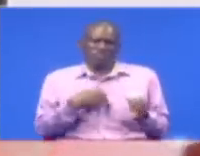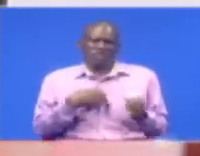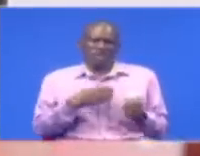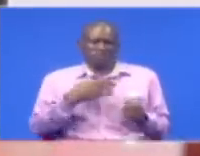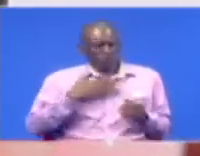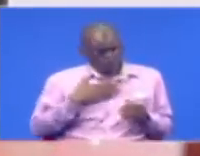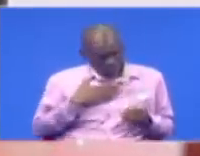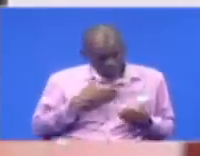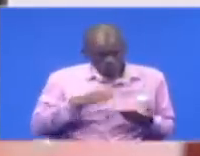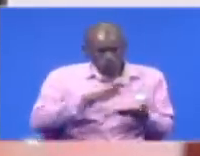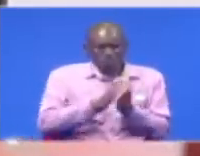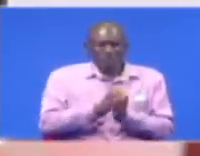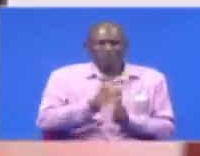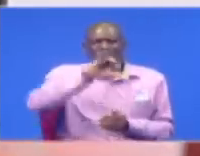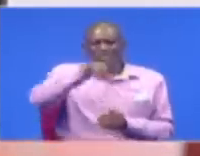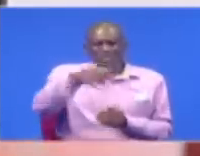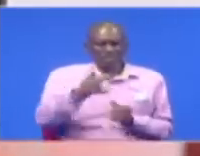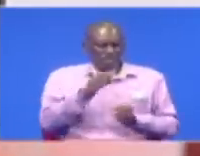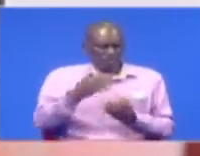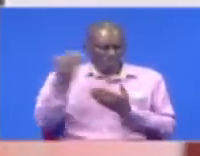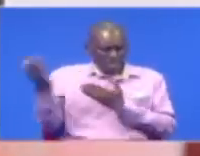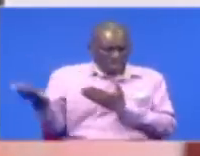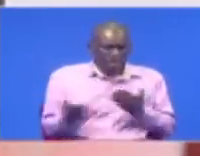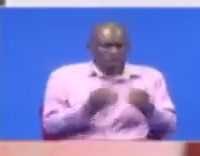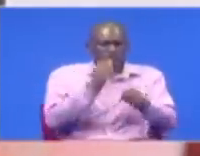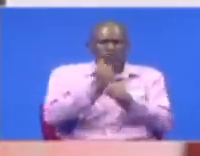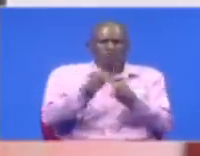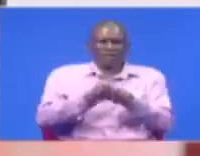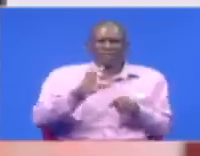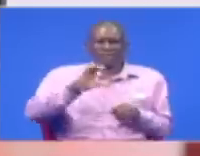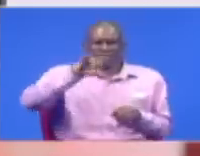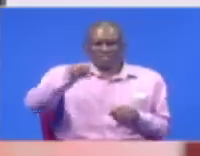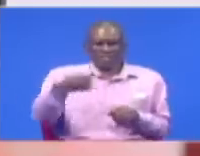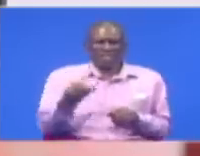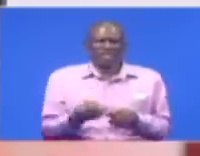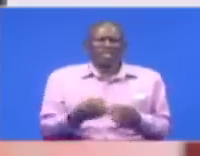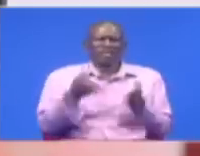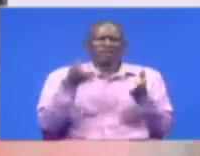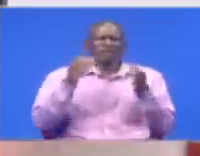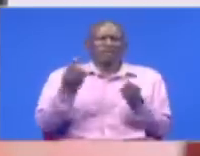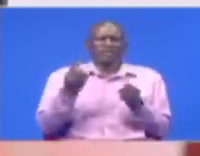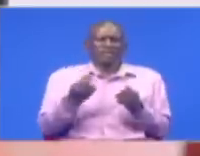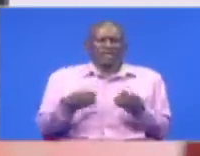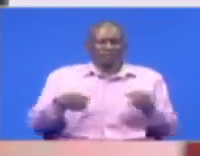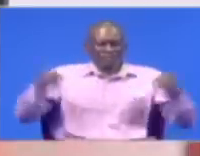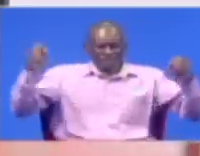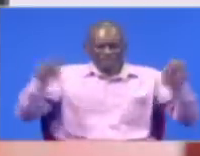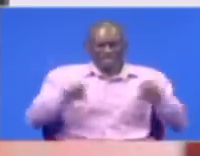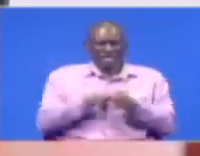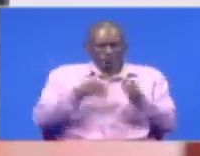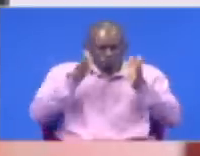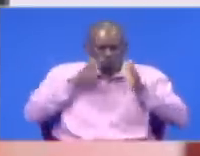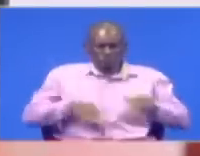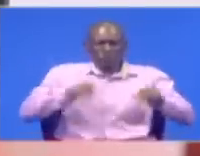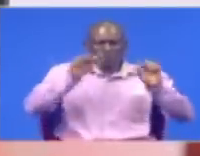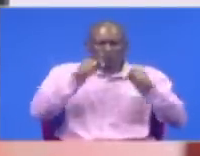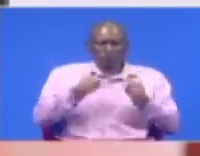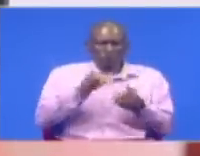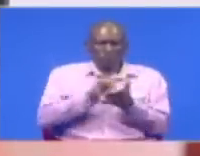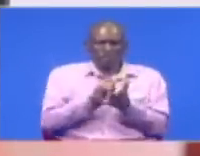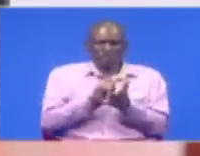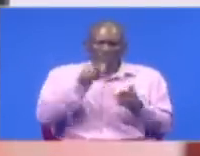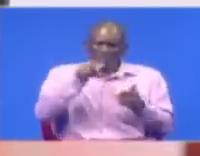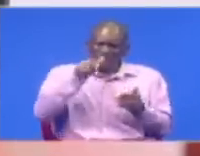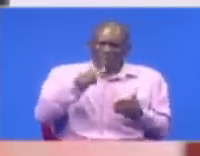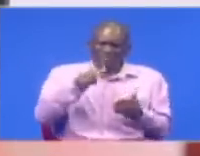honored and allowed to serve as the Chief Justice is to be as clear as humanly possible that in